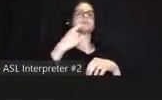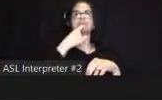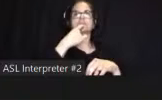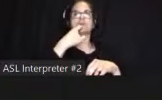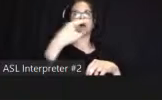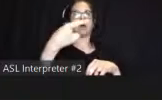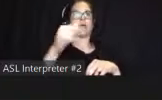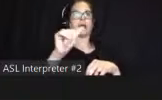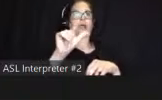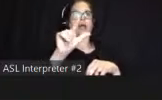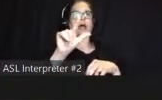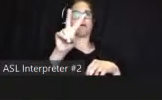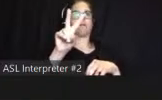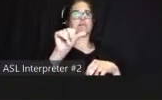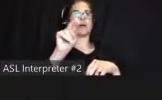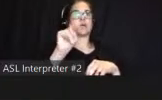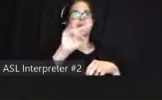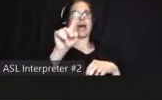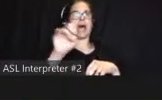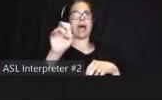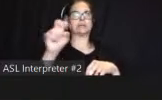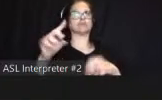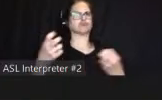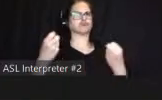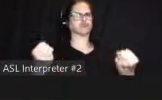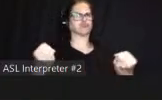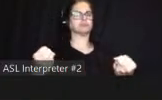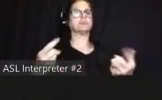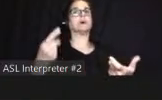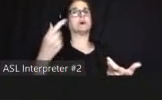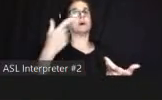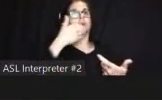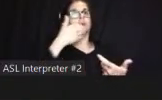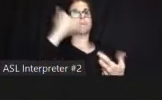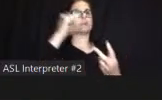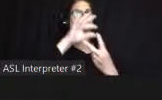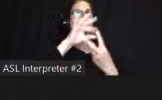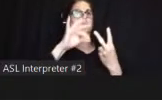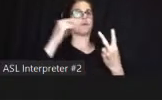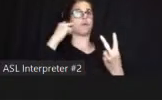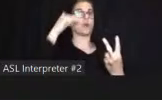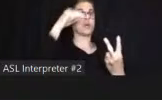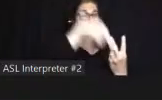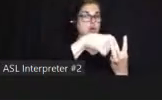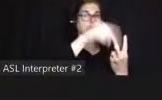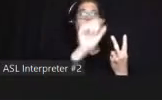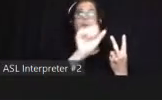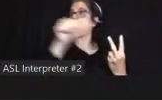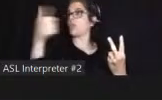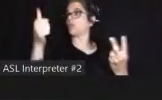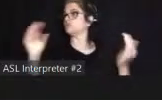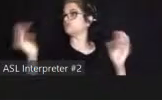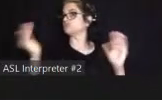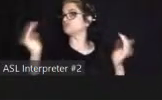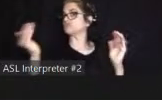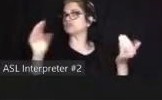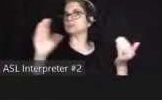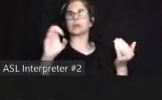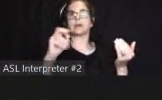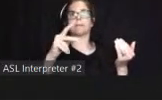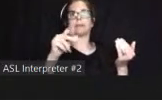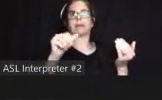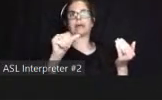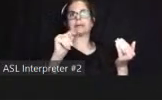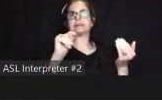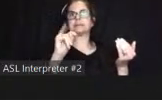of this bridge was a good option. It's not always the greatest option. So we have other circumstances where we have bus vehicular traffic and passenger traffic that, you know,